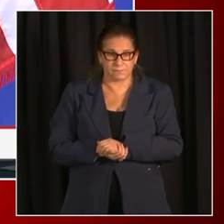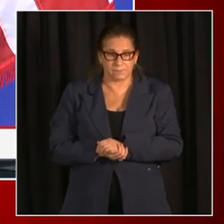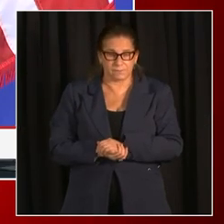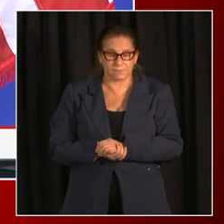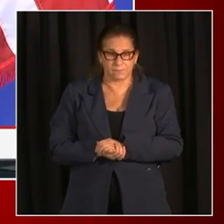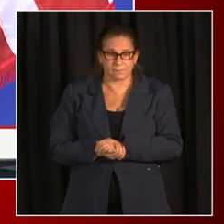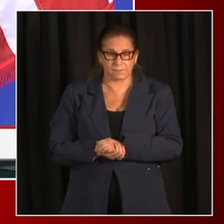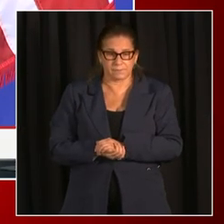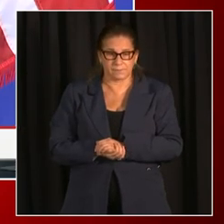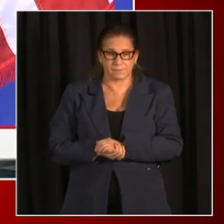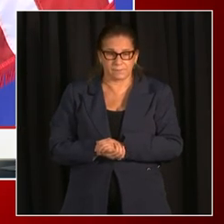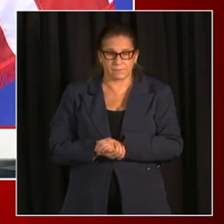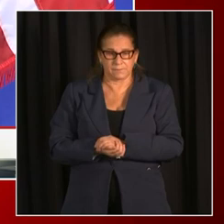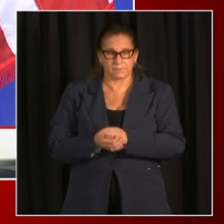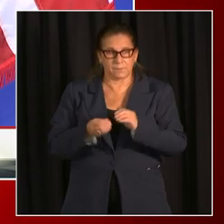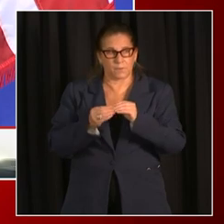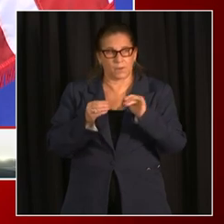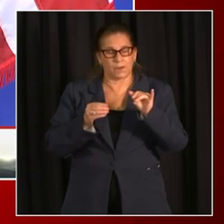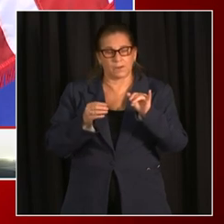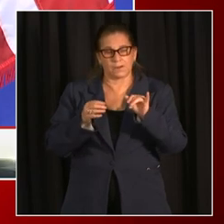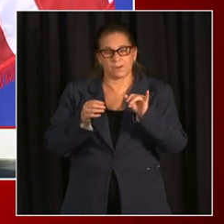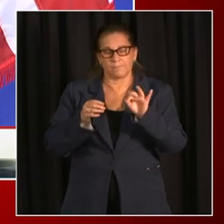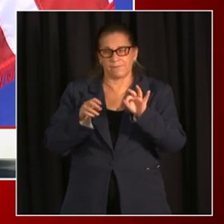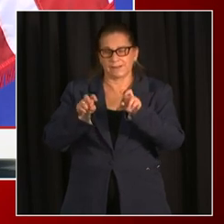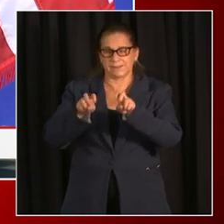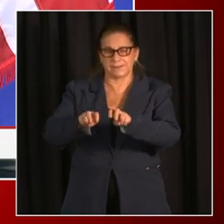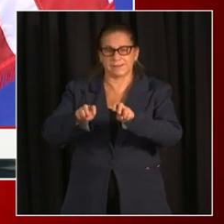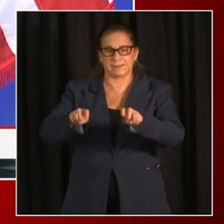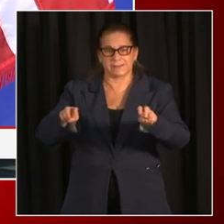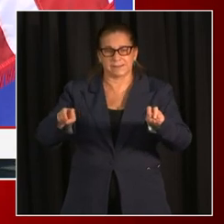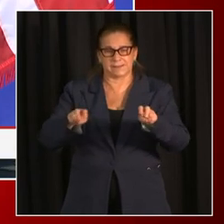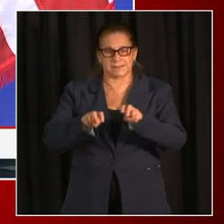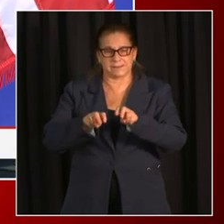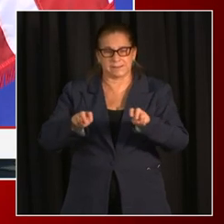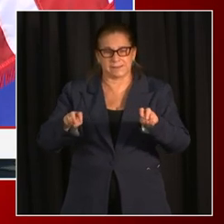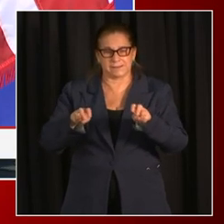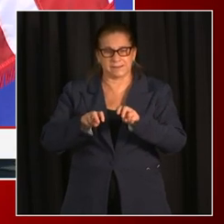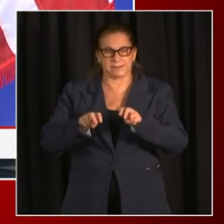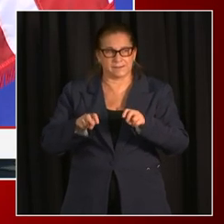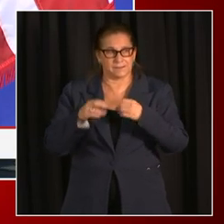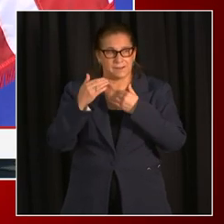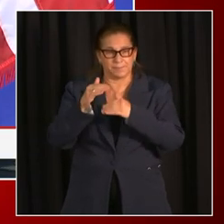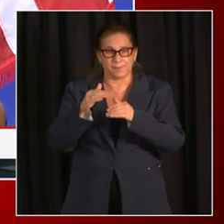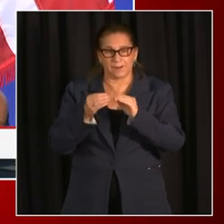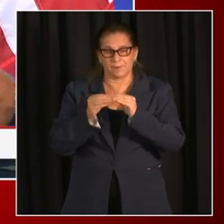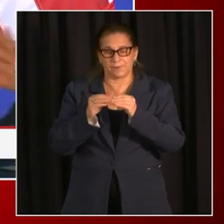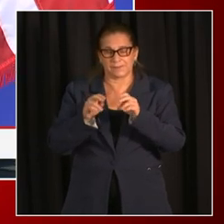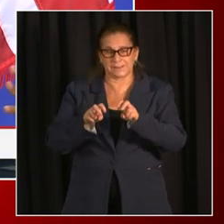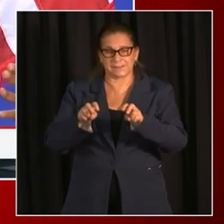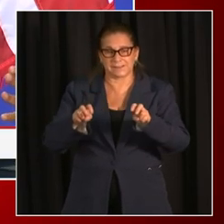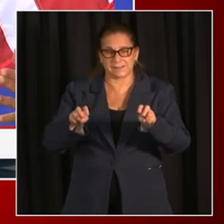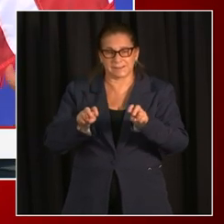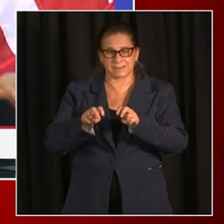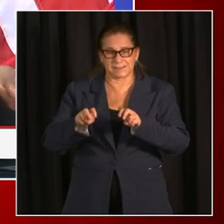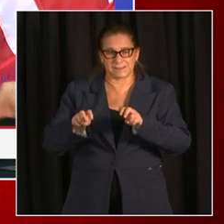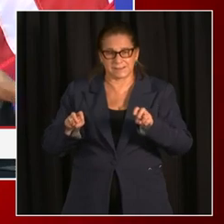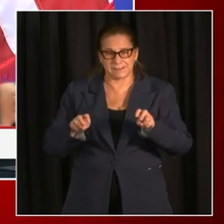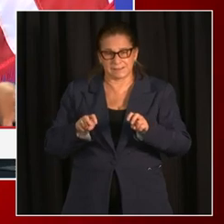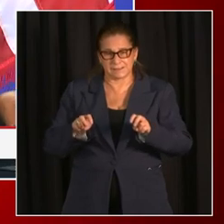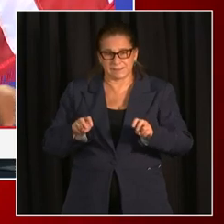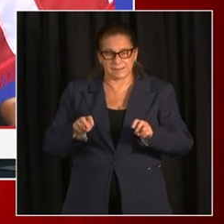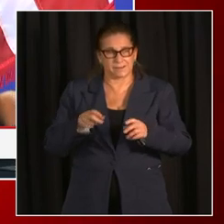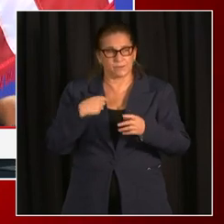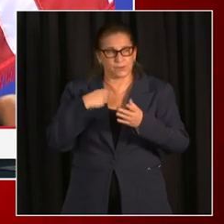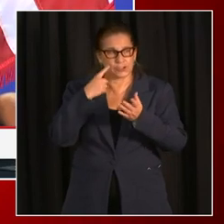envisioned, but a seated event where the number of seats would be limited. People would be checked going into